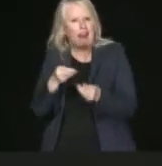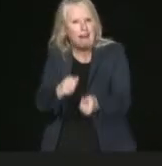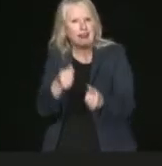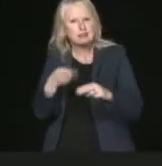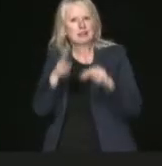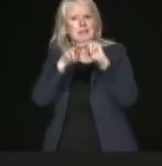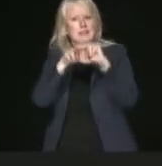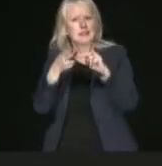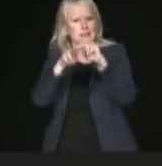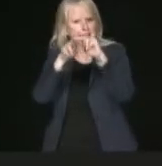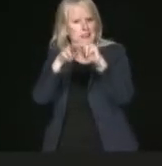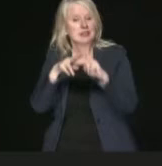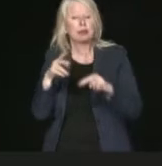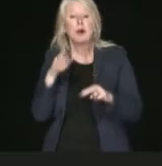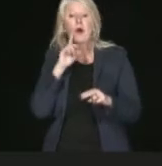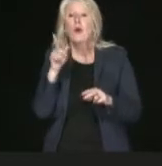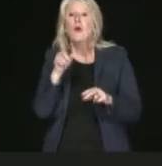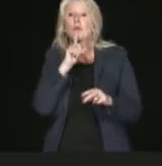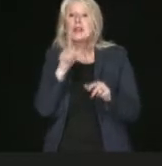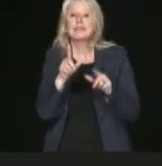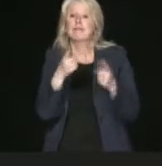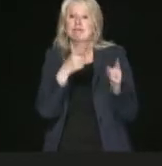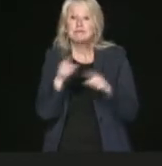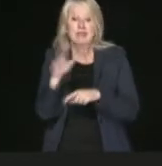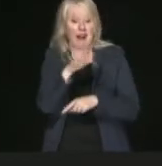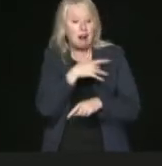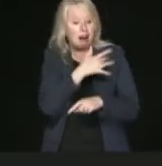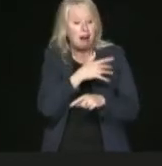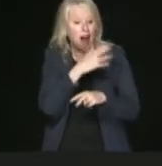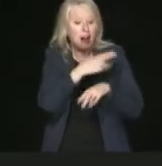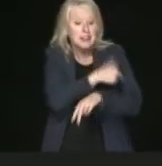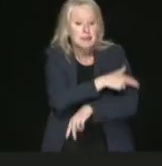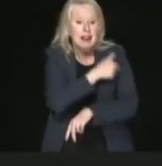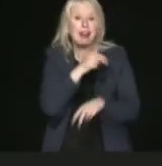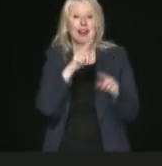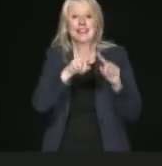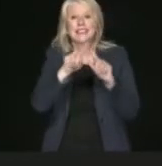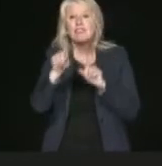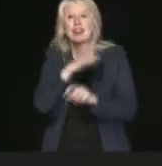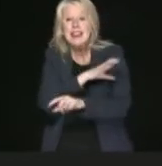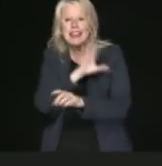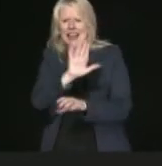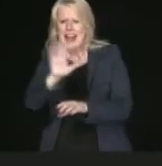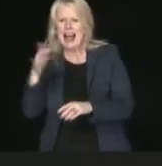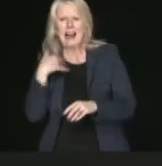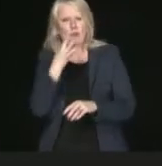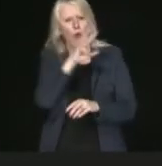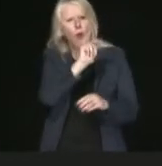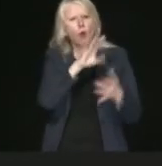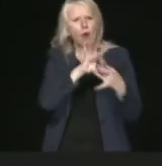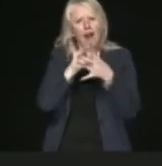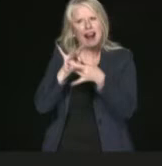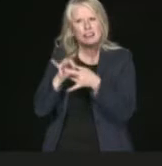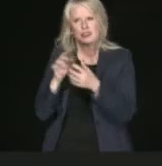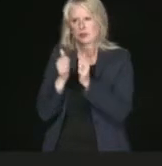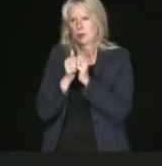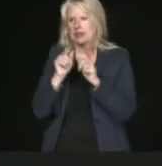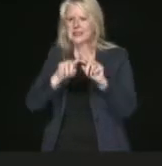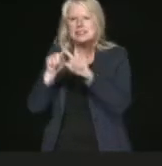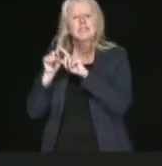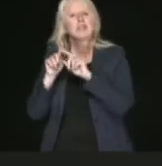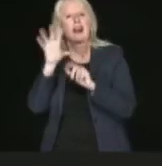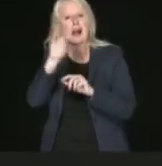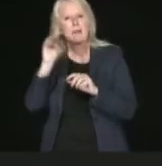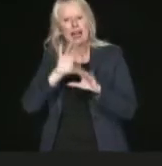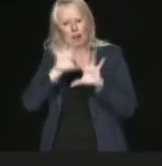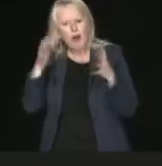the hospitals have their own connections to producers right around the world, and they are